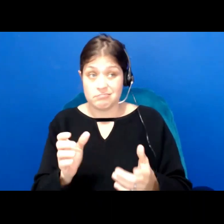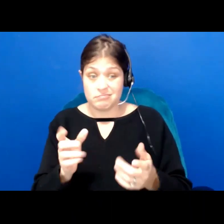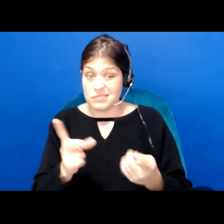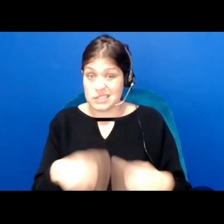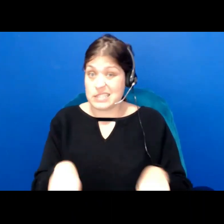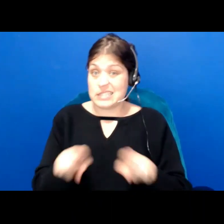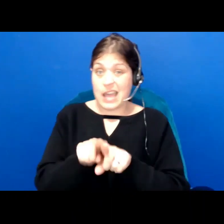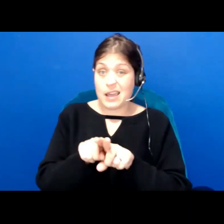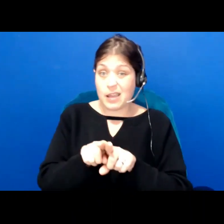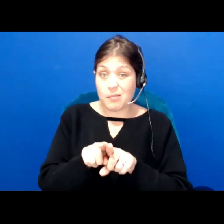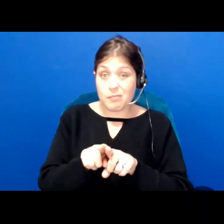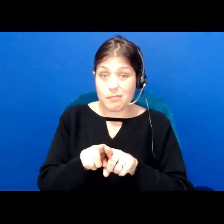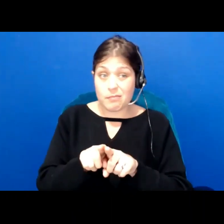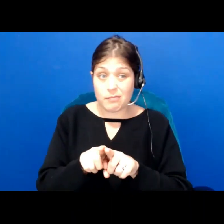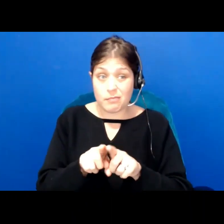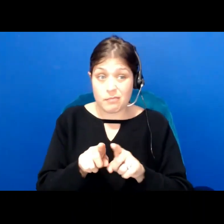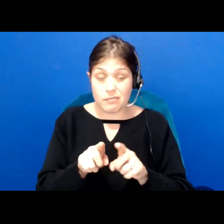would